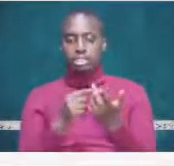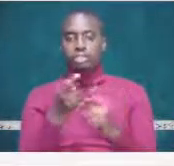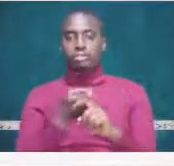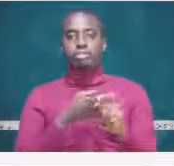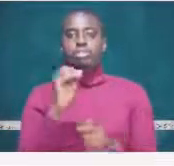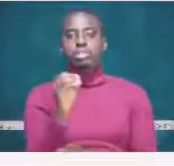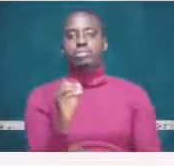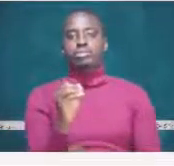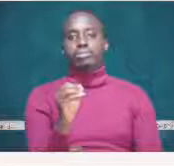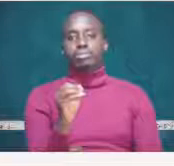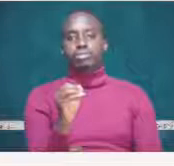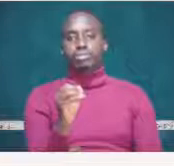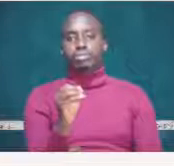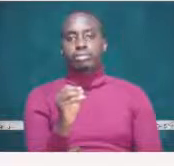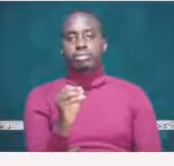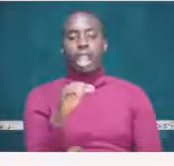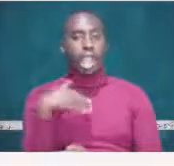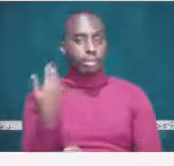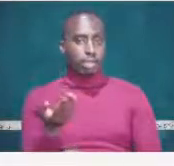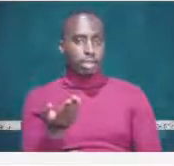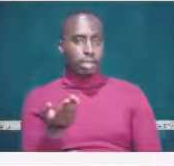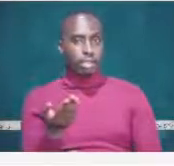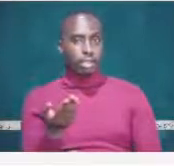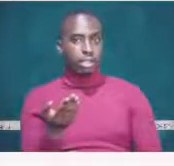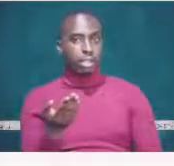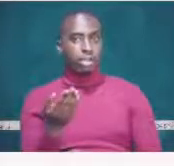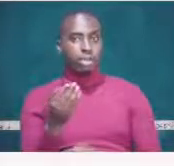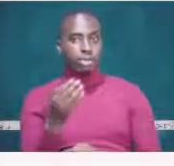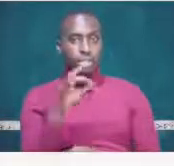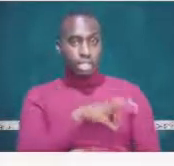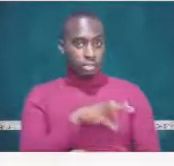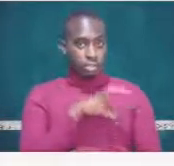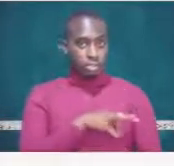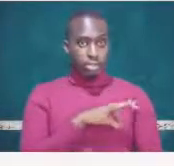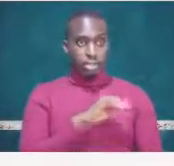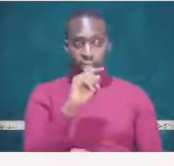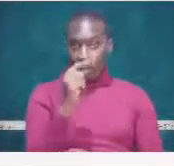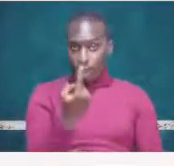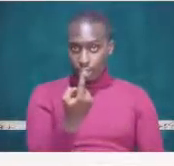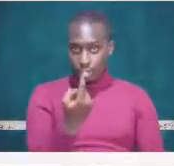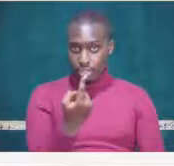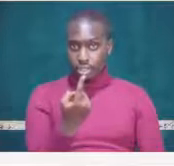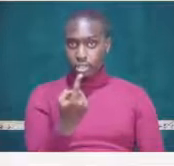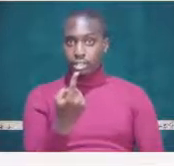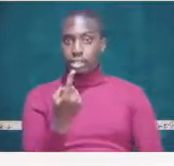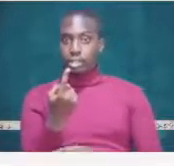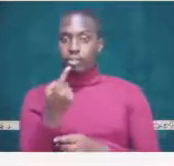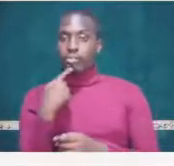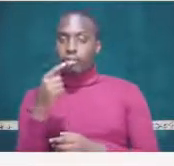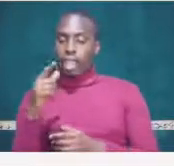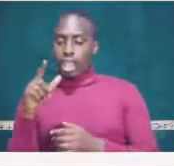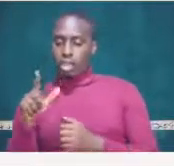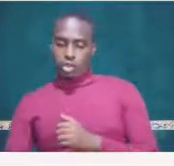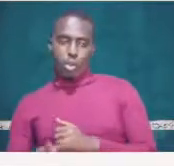from zero. Then, at interest rate 1, the demand for money is low. It is